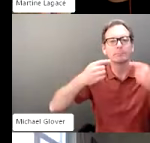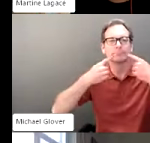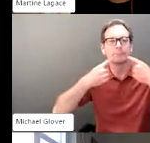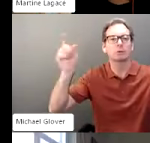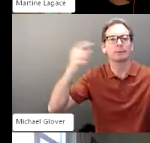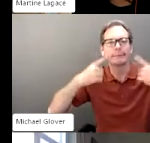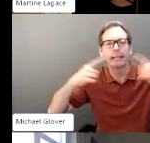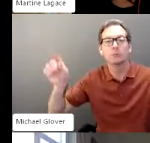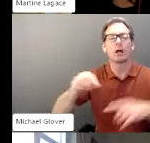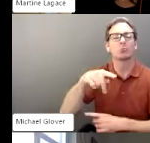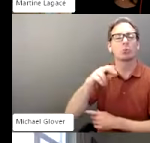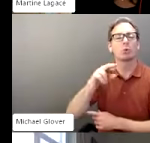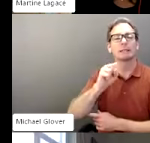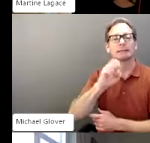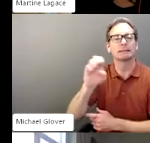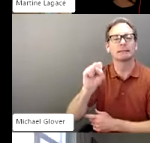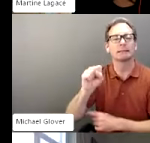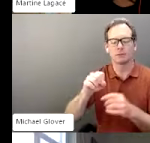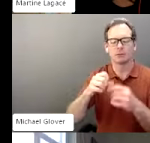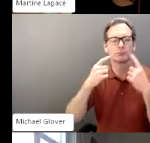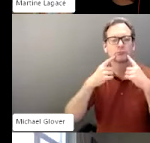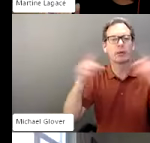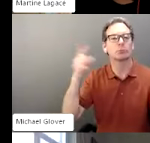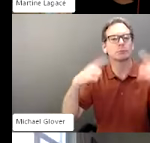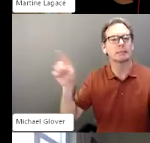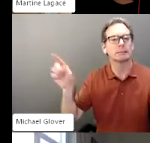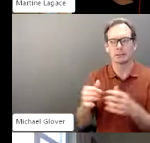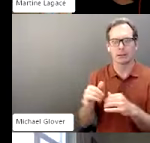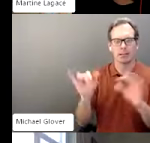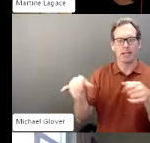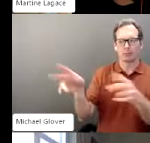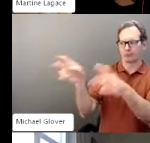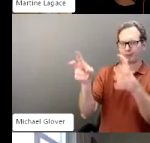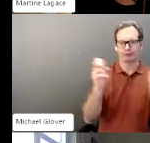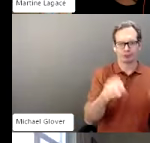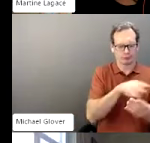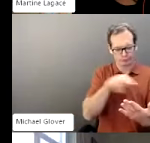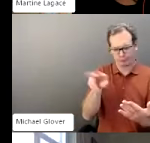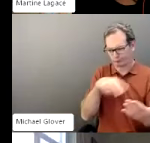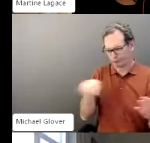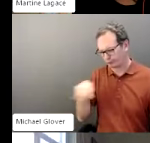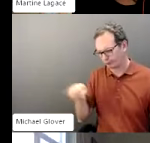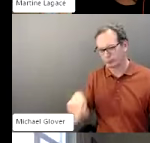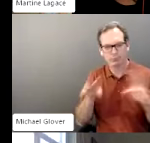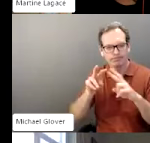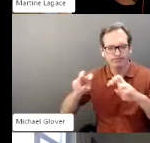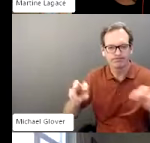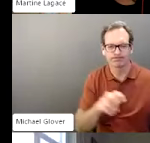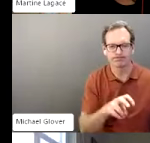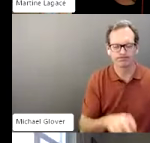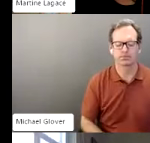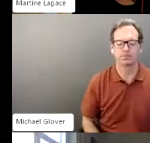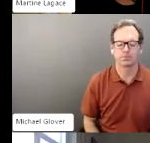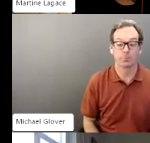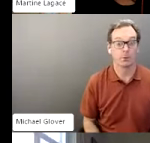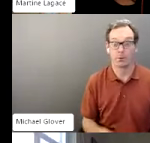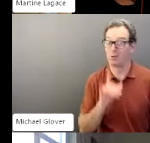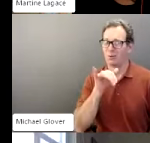have analyzed thousands and thousands of documents, but we were constrained by time, we focused on documents that